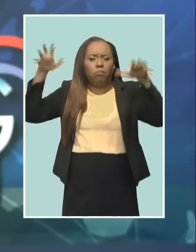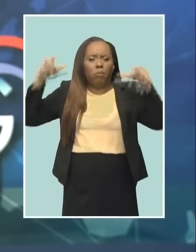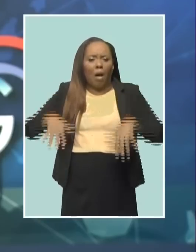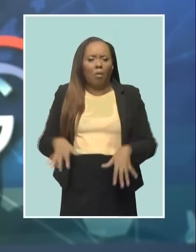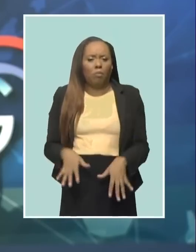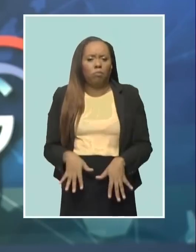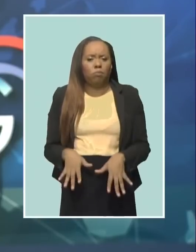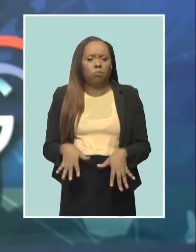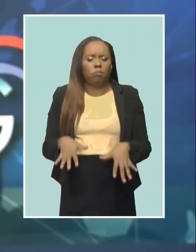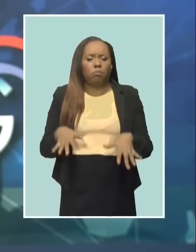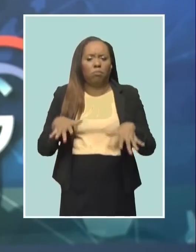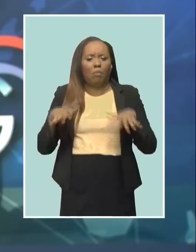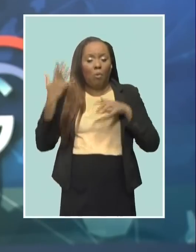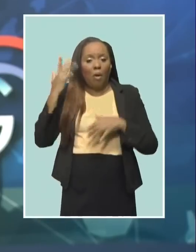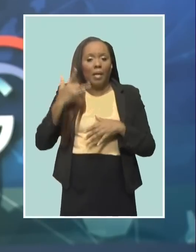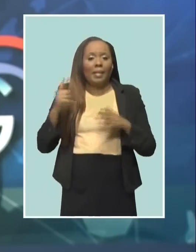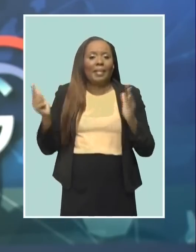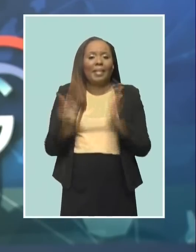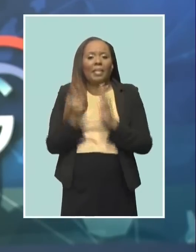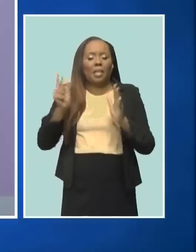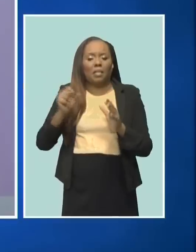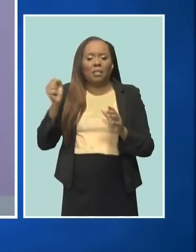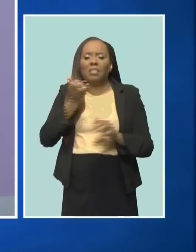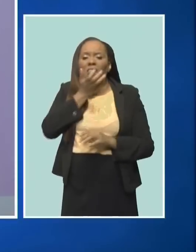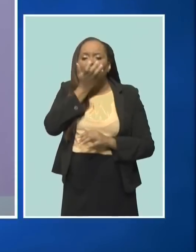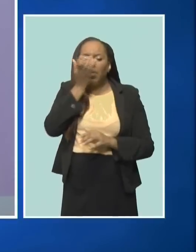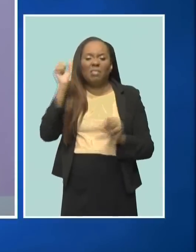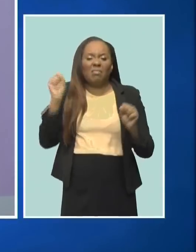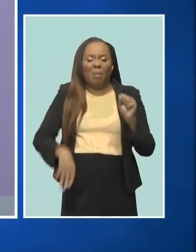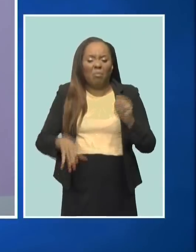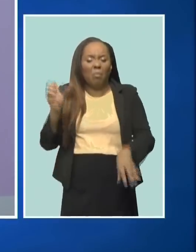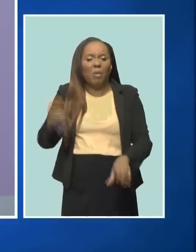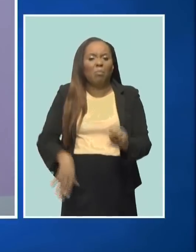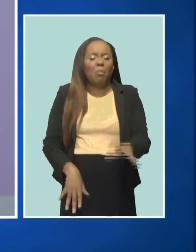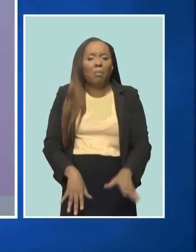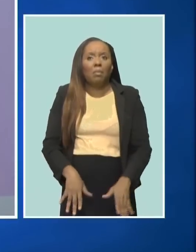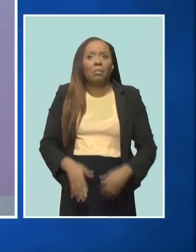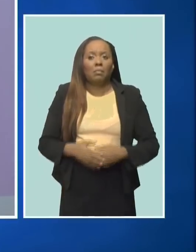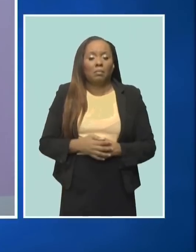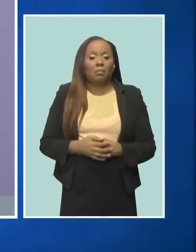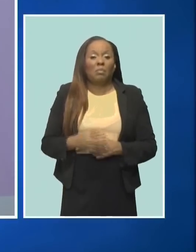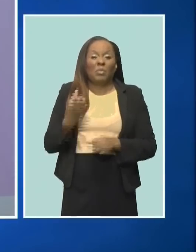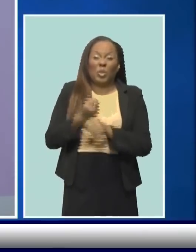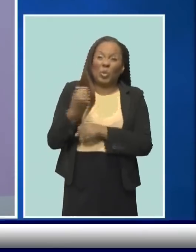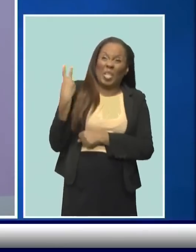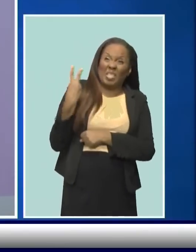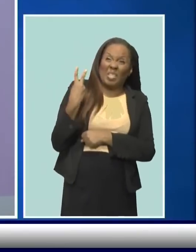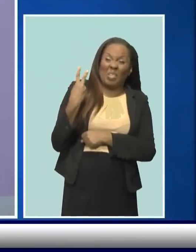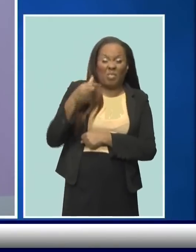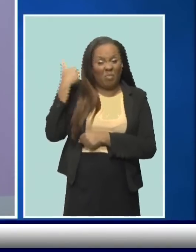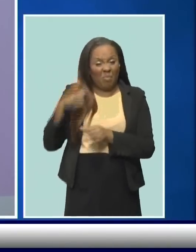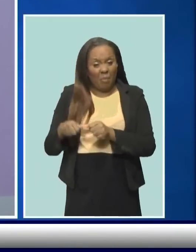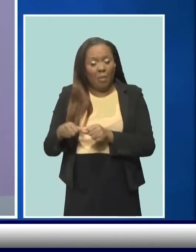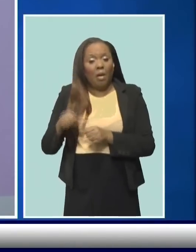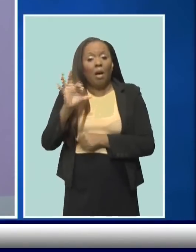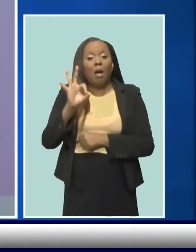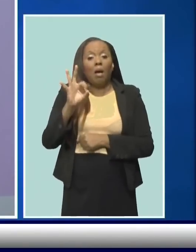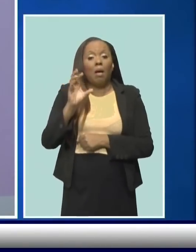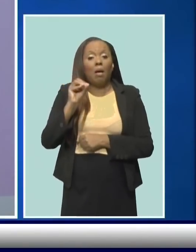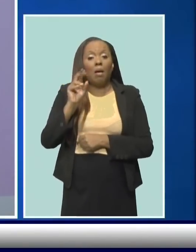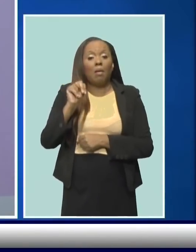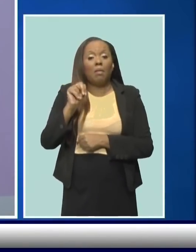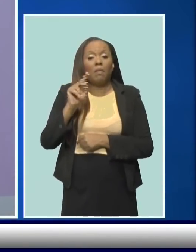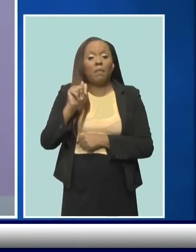are caused by illegal dumping. 2 years ago, when all Fontebelle was flooded, all Murphy's Pasture,